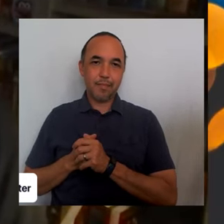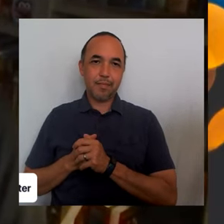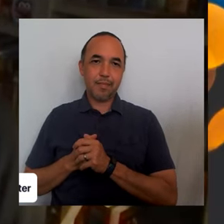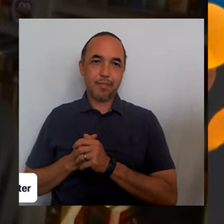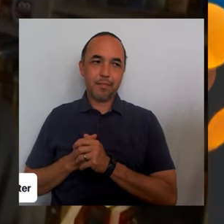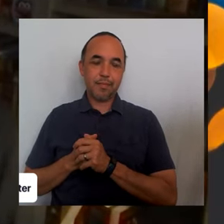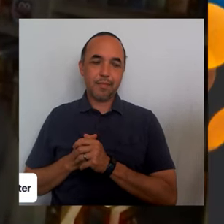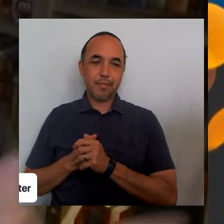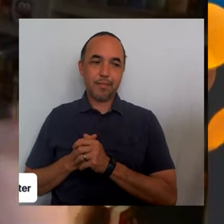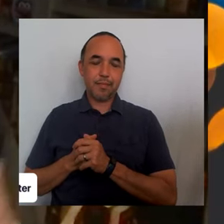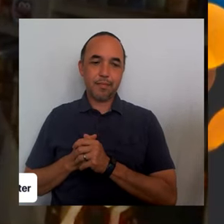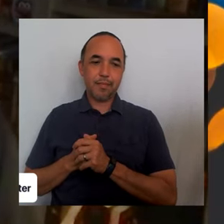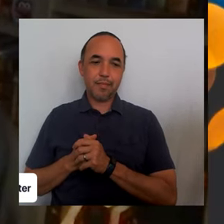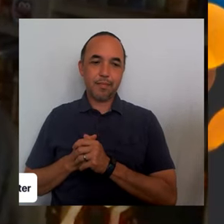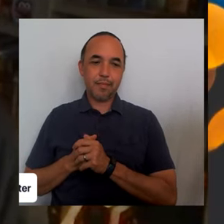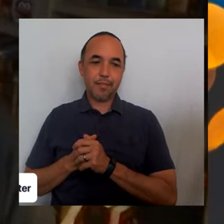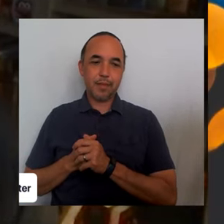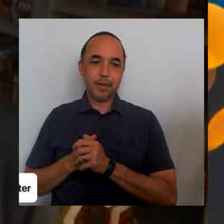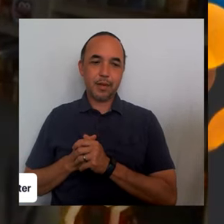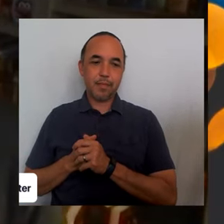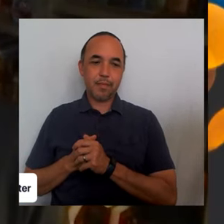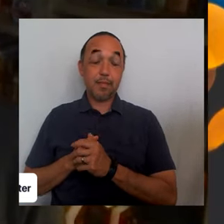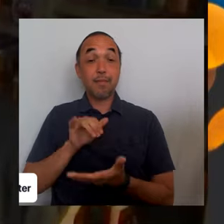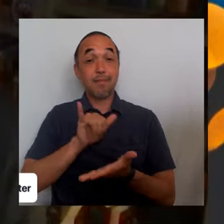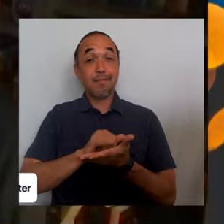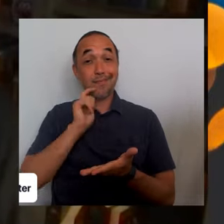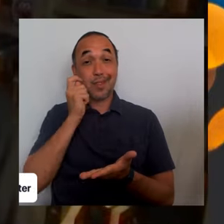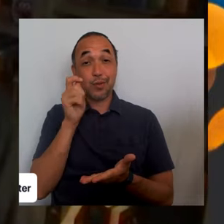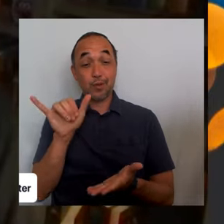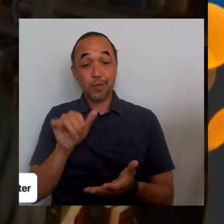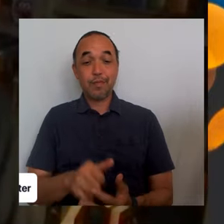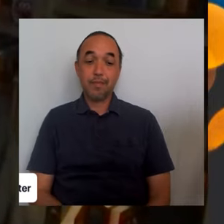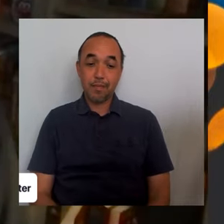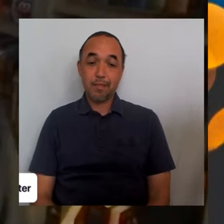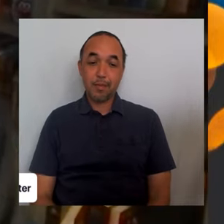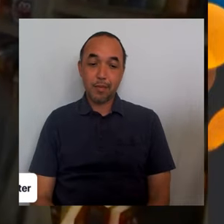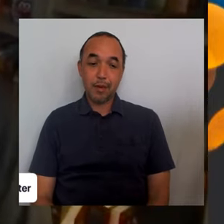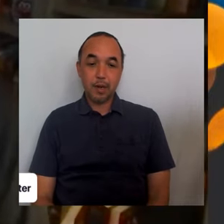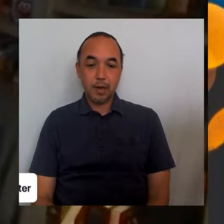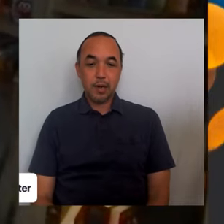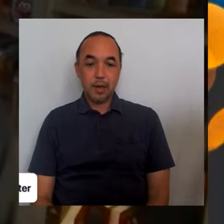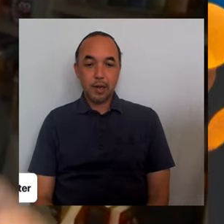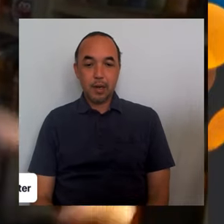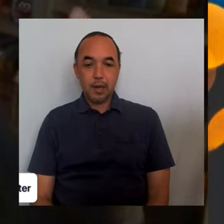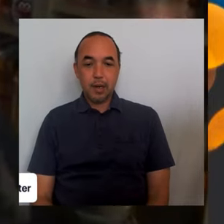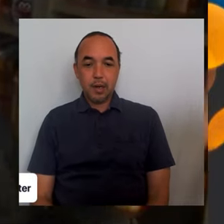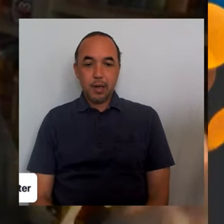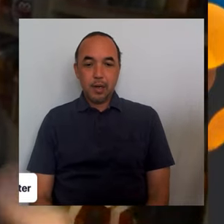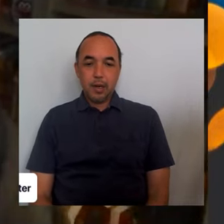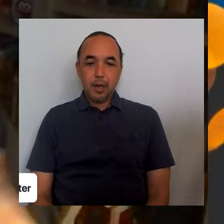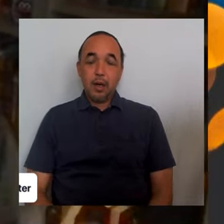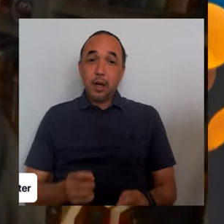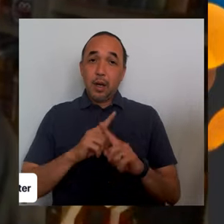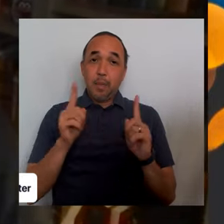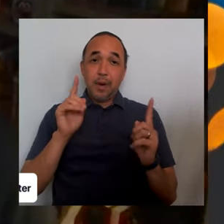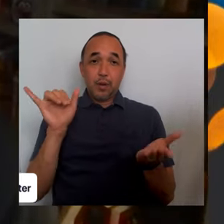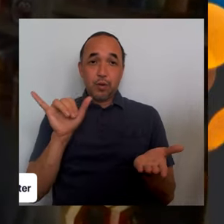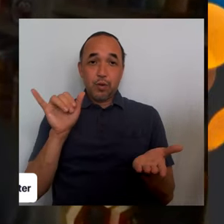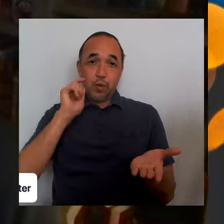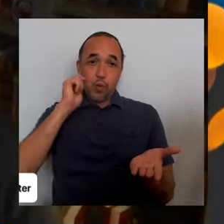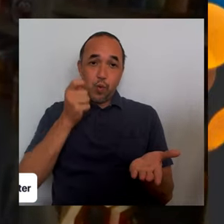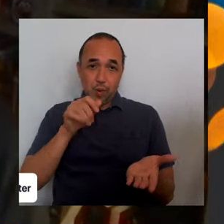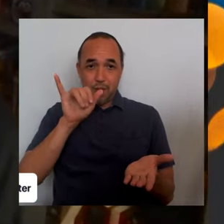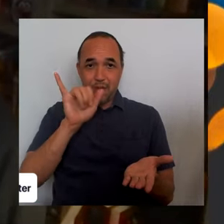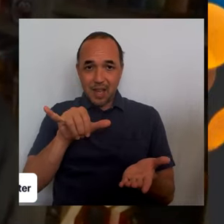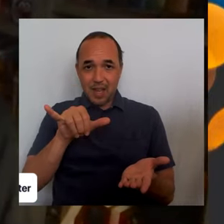what's that, I think, is awesome too. But I think it's important that it is a part of your arsenal, not